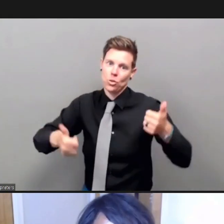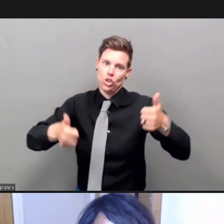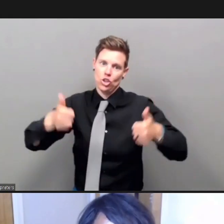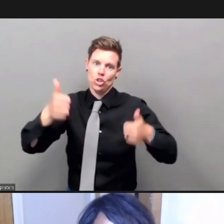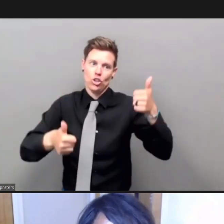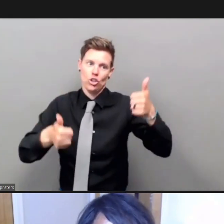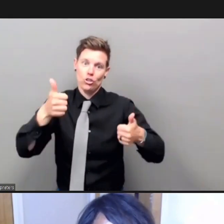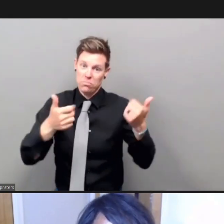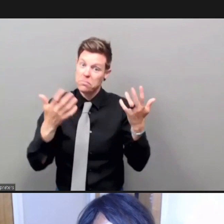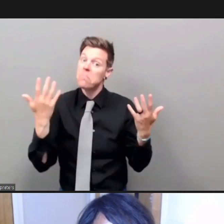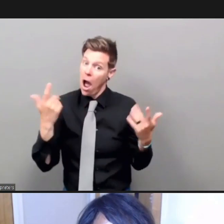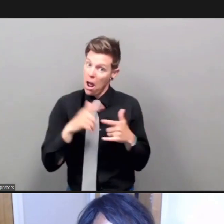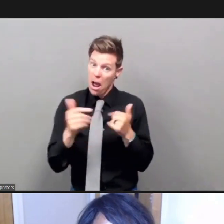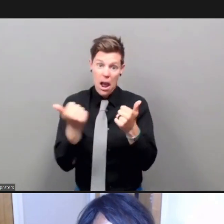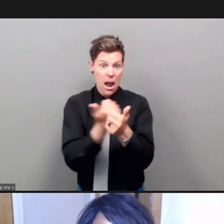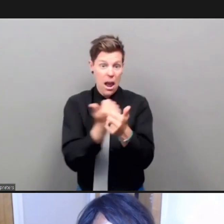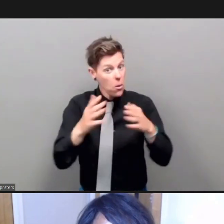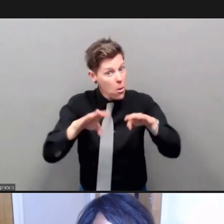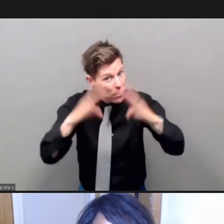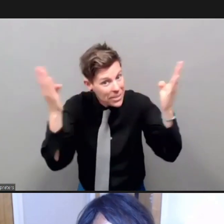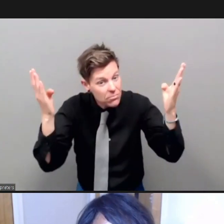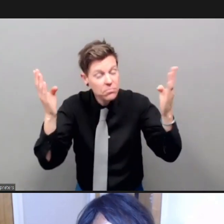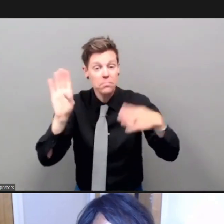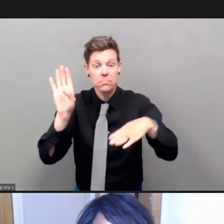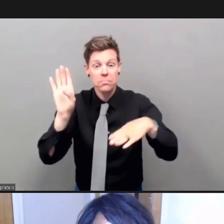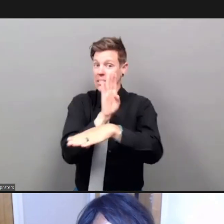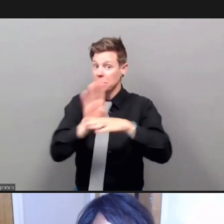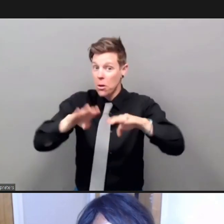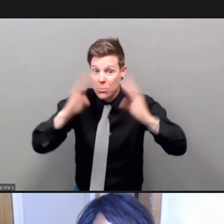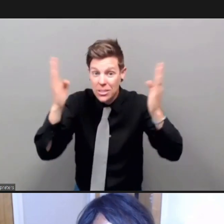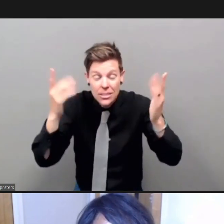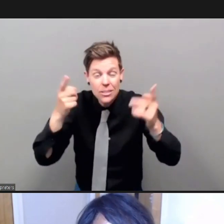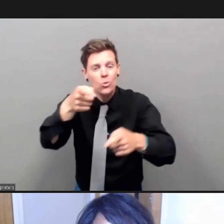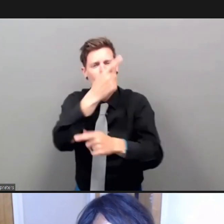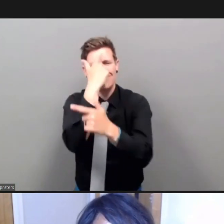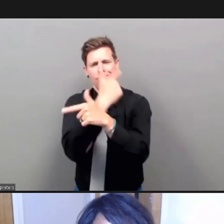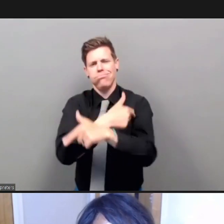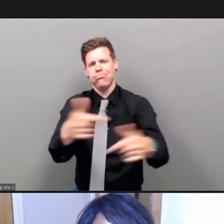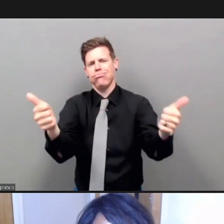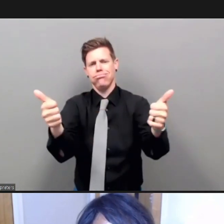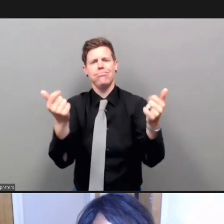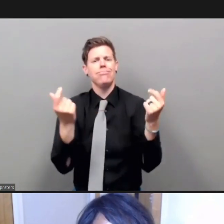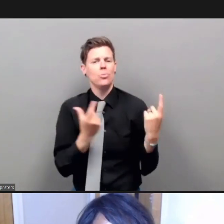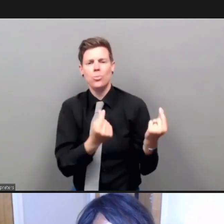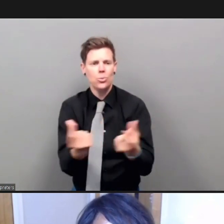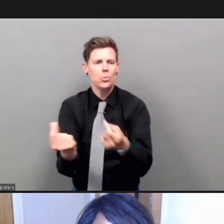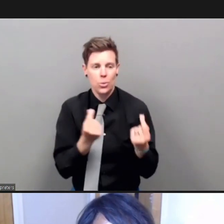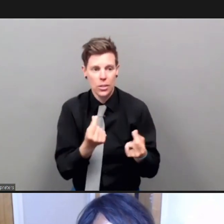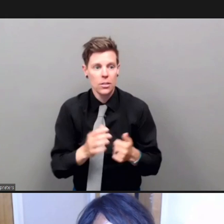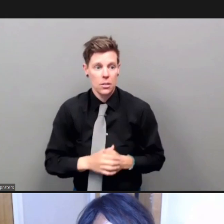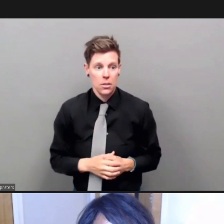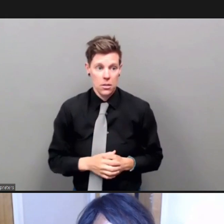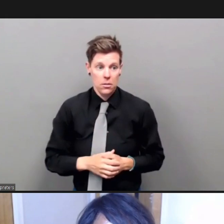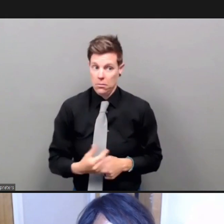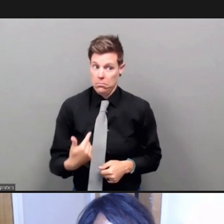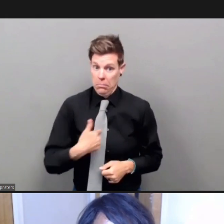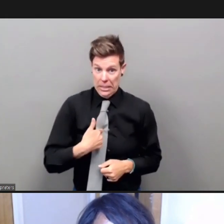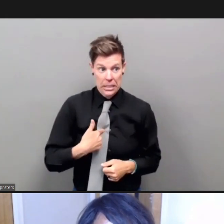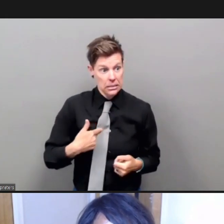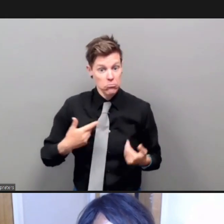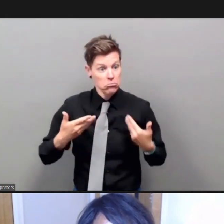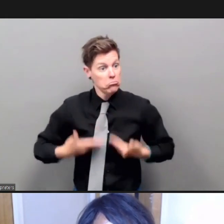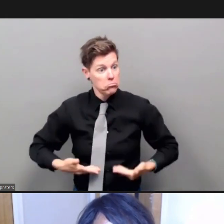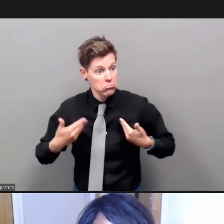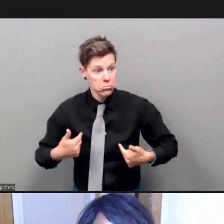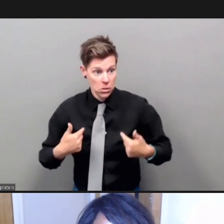tell you that even though I'm allowed to go everywhere I want to without a mask anymore, it is still a little comforting sometimes if I'm